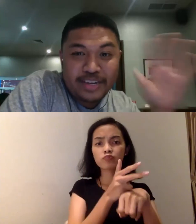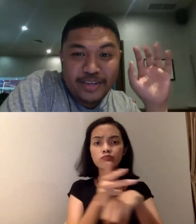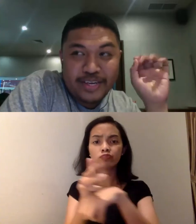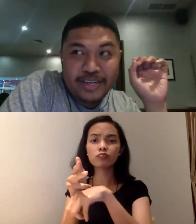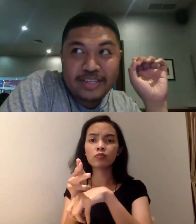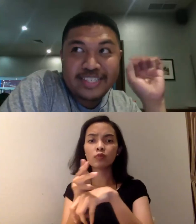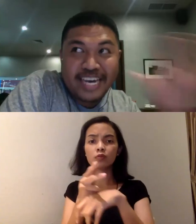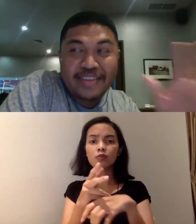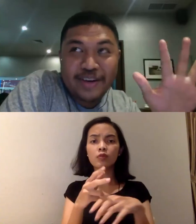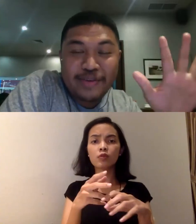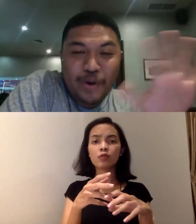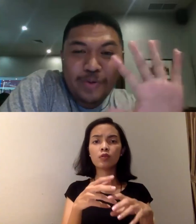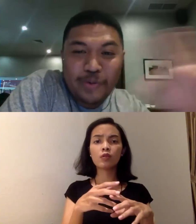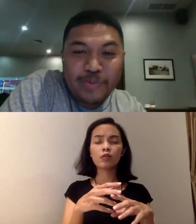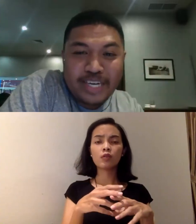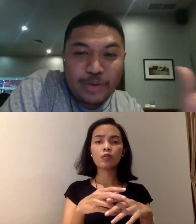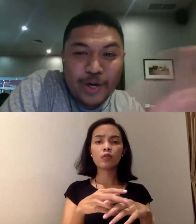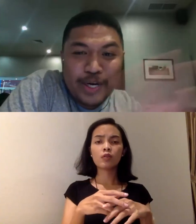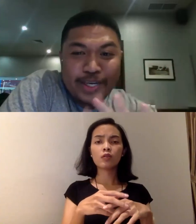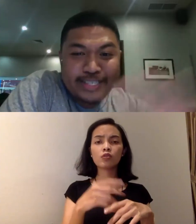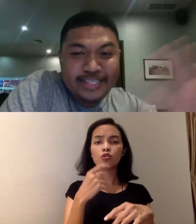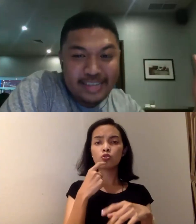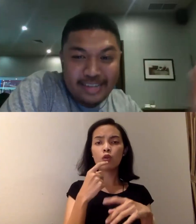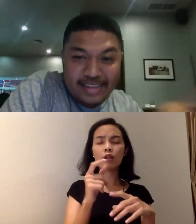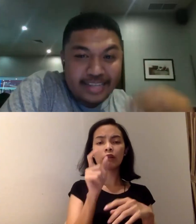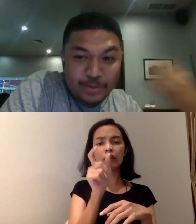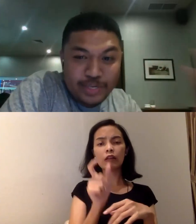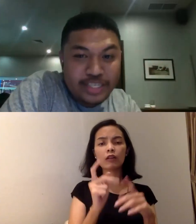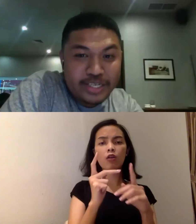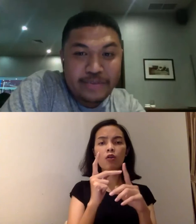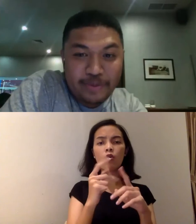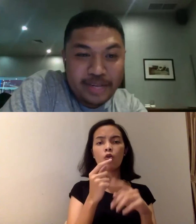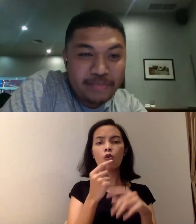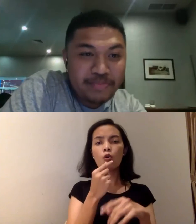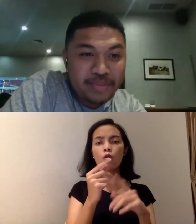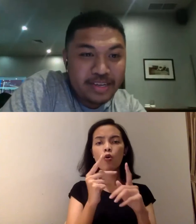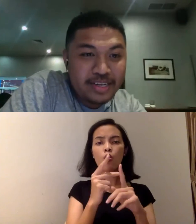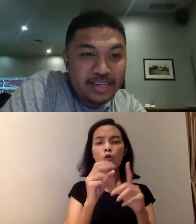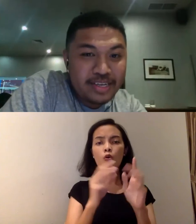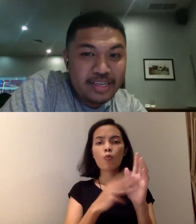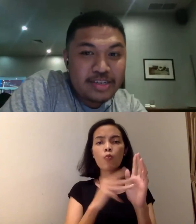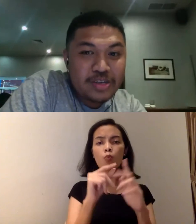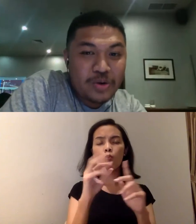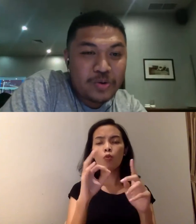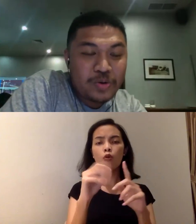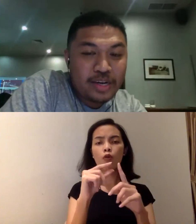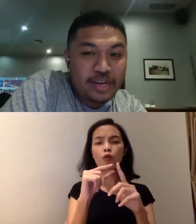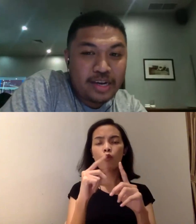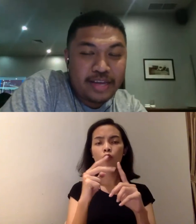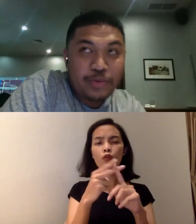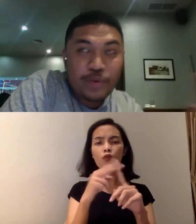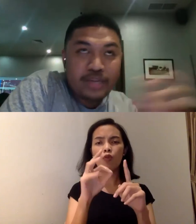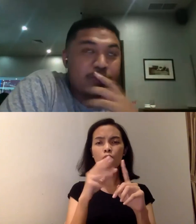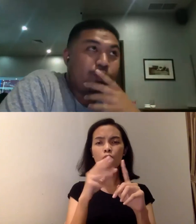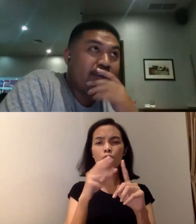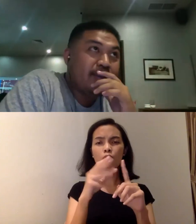spreading they saying the homophobia words. That's original from them. So, and